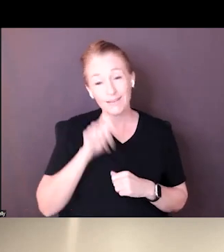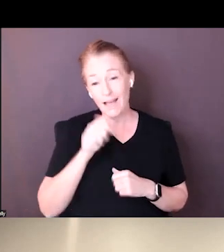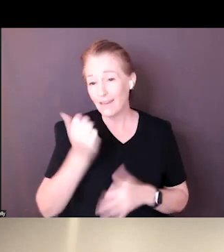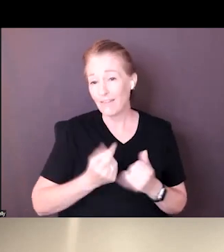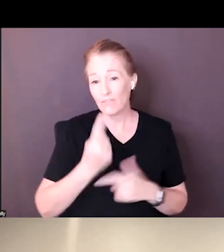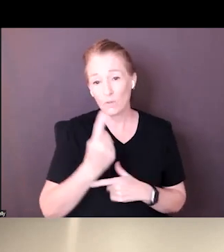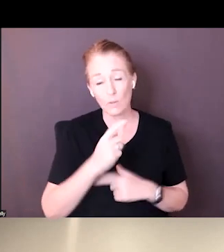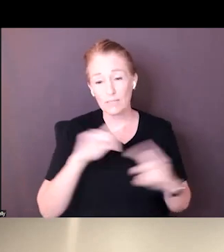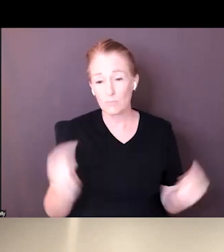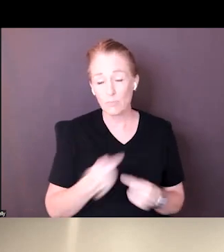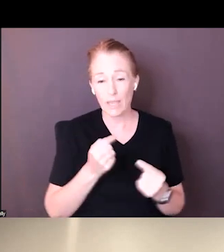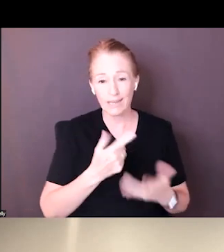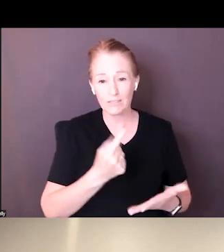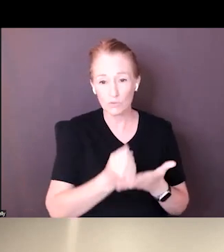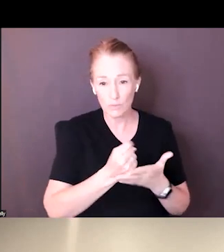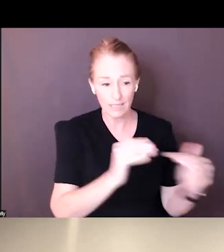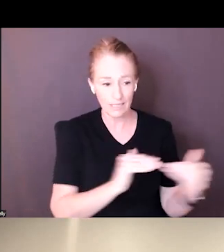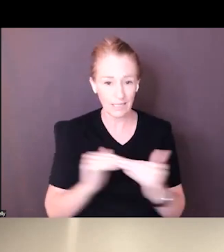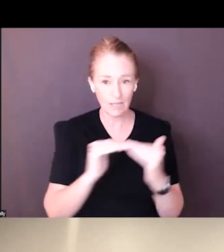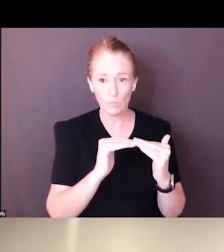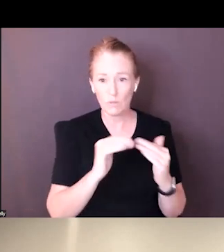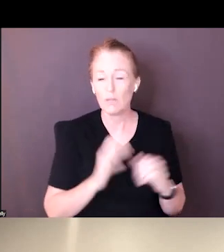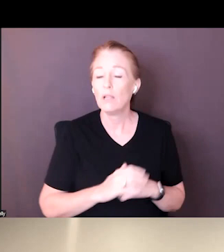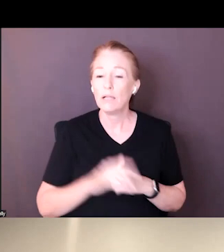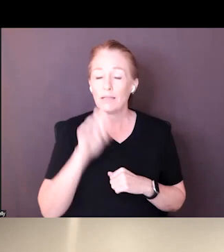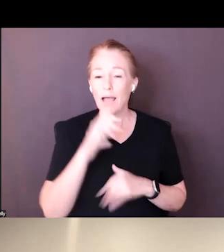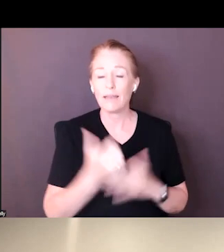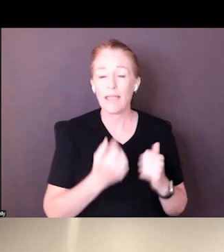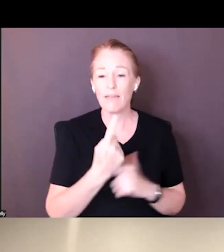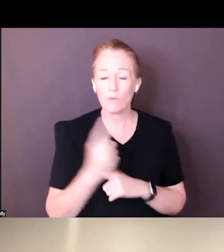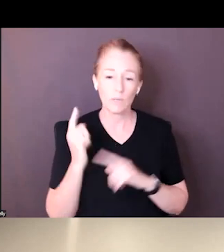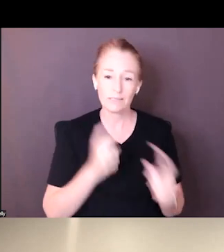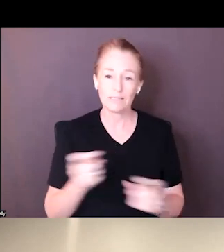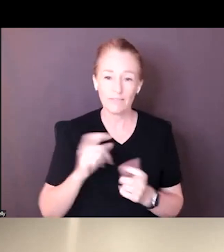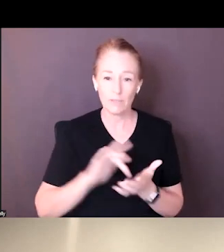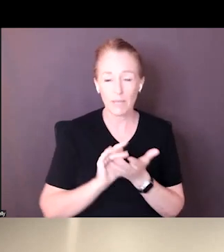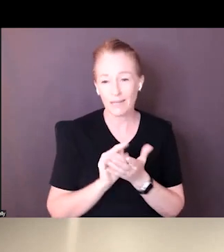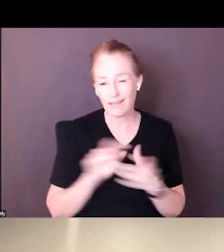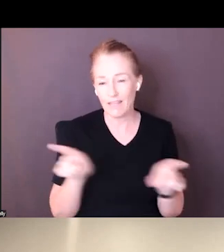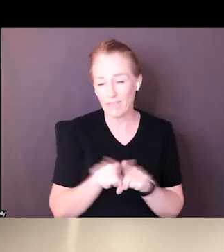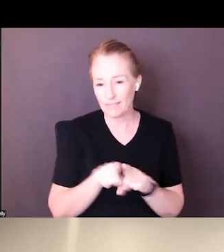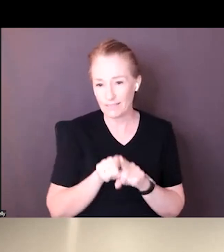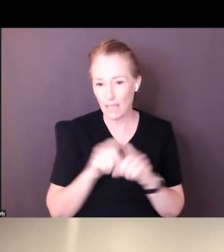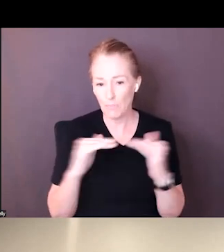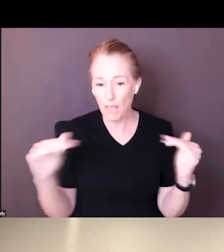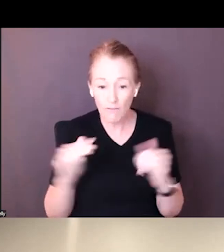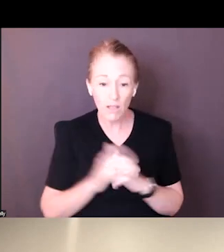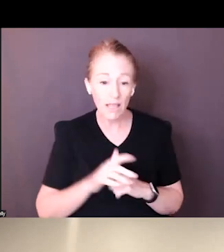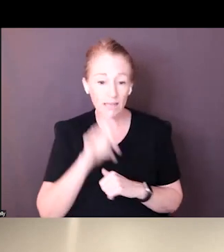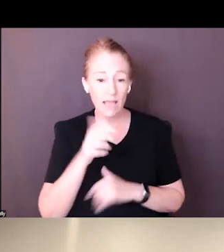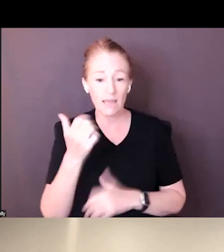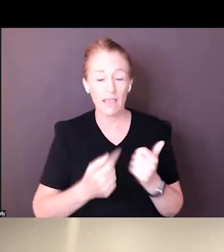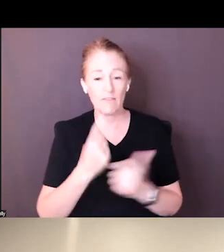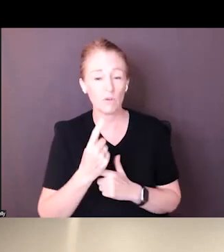not everyone is given medication at the same level, and not everyone is tapered in the same way. So